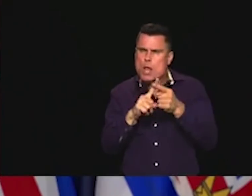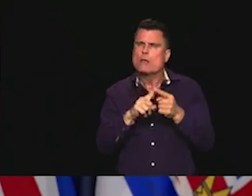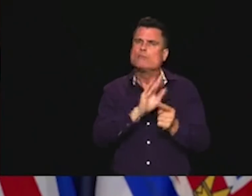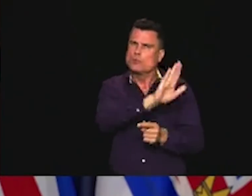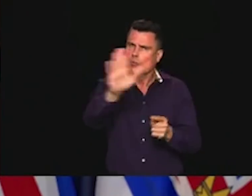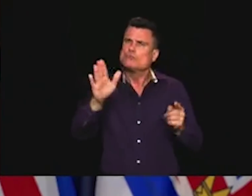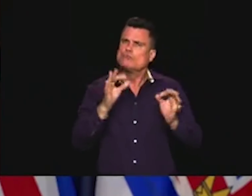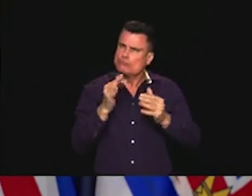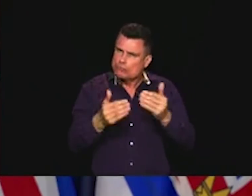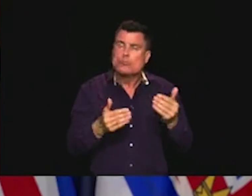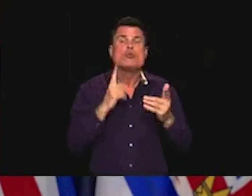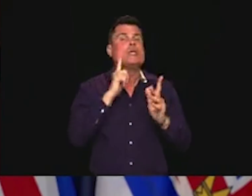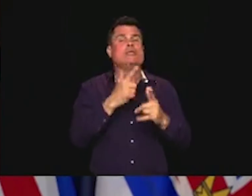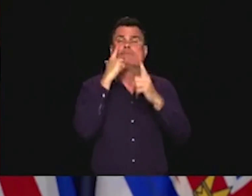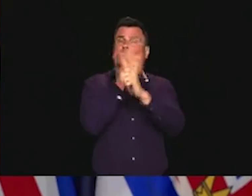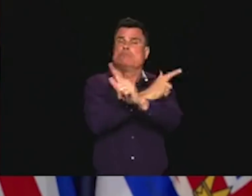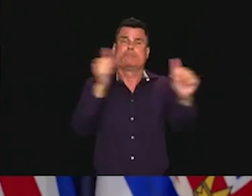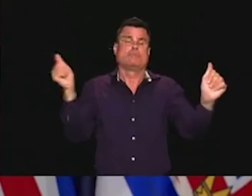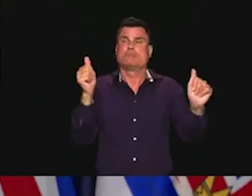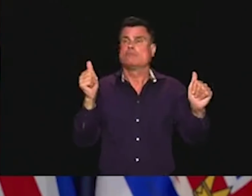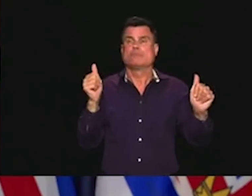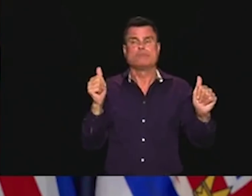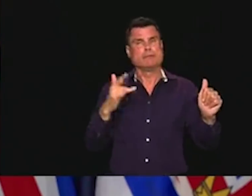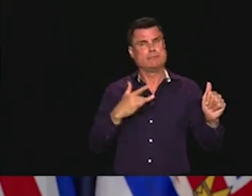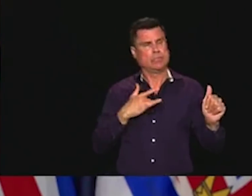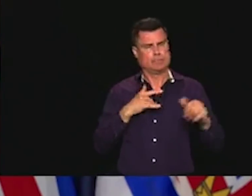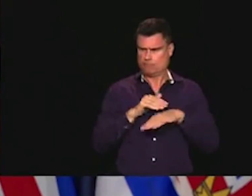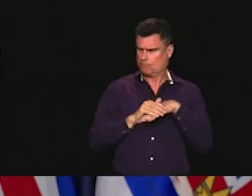economic renewal than was the case just yesterday.